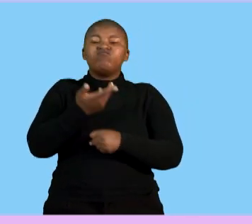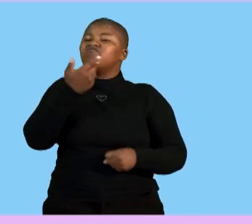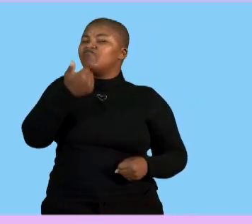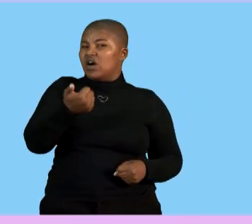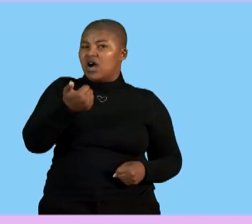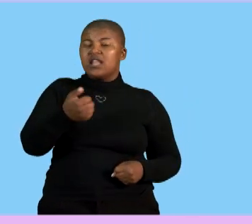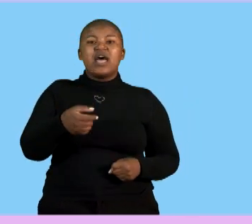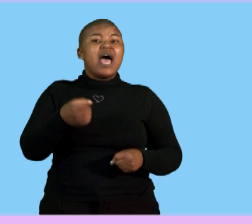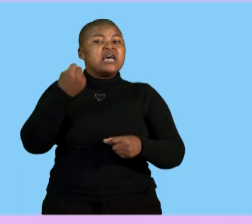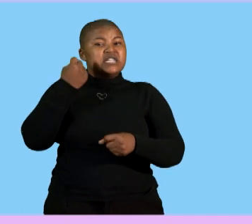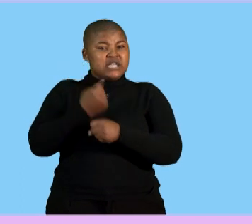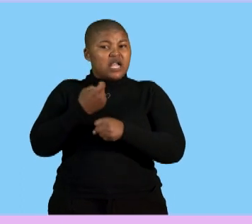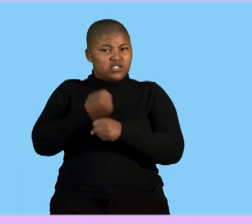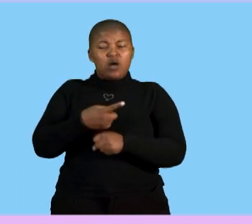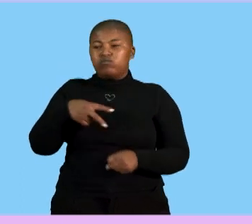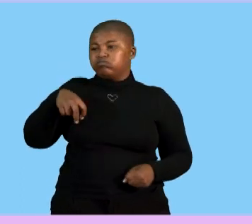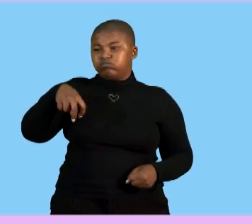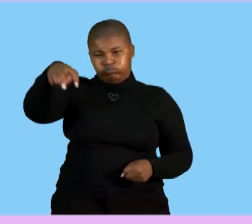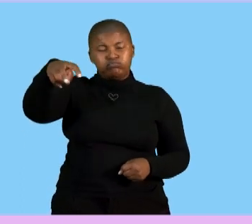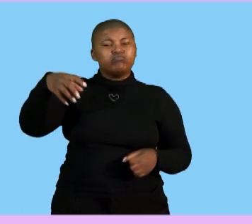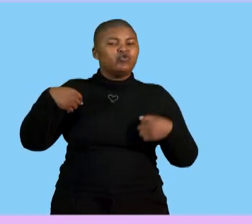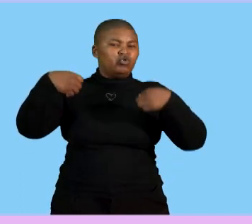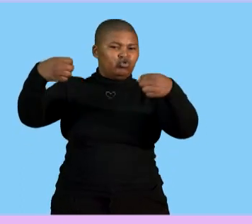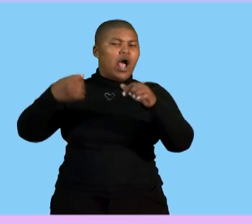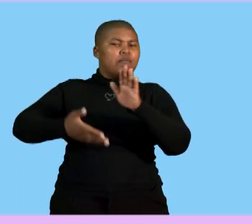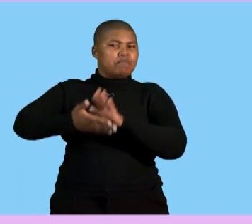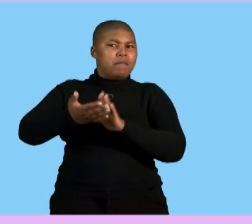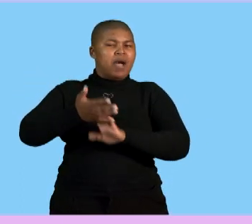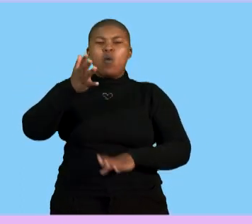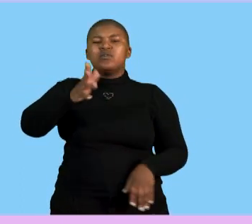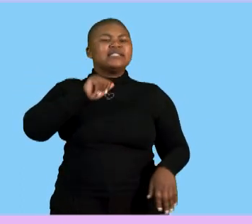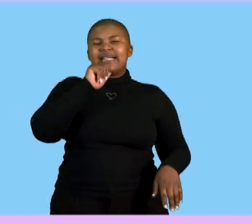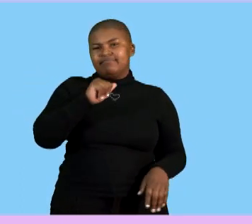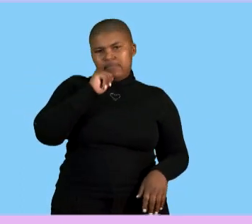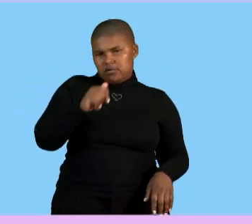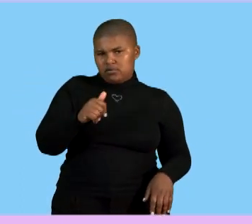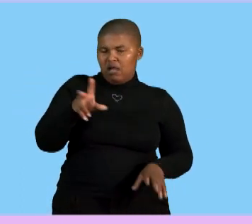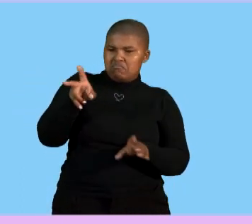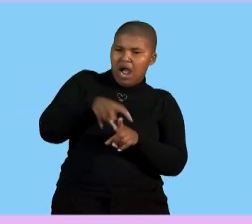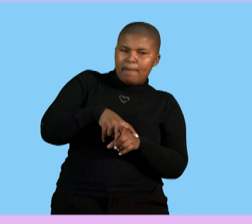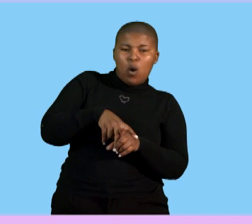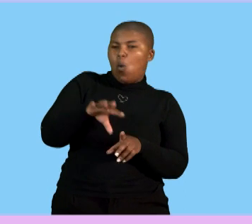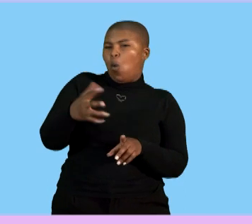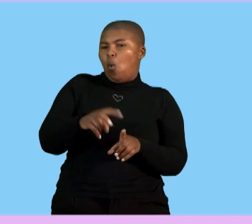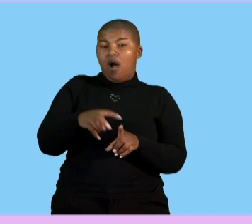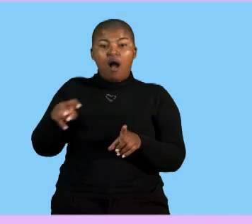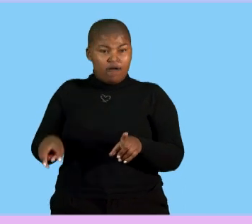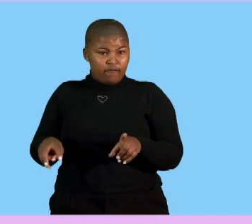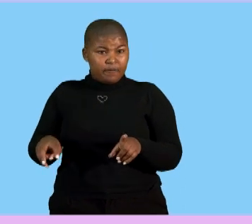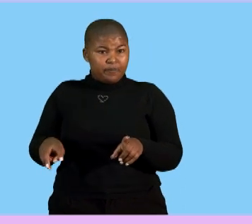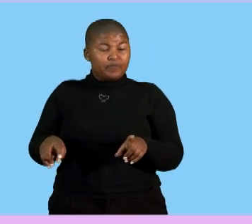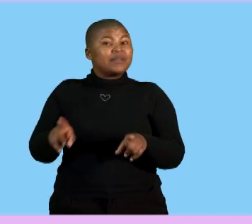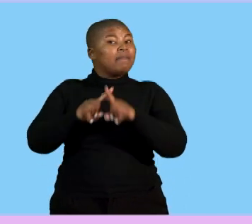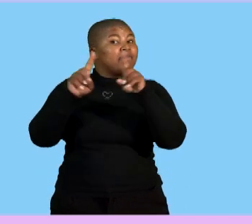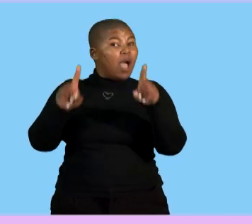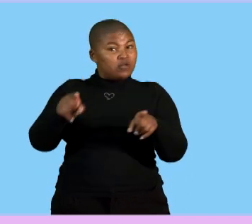even though you are not on it. But if you are in the taxi, you